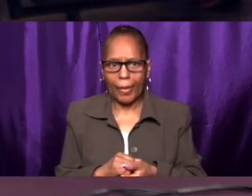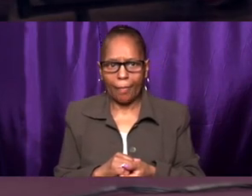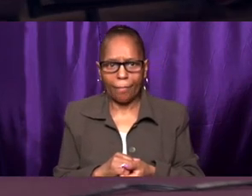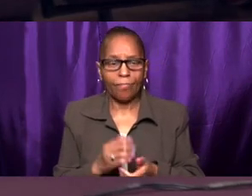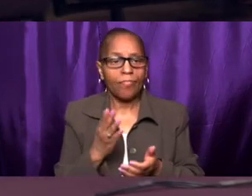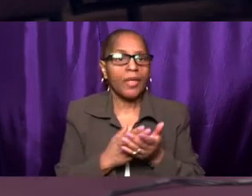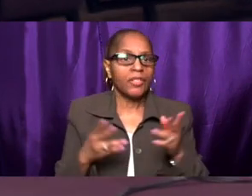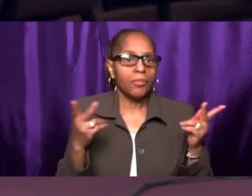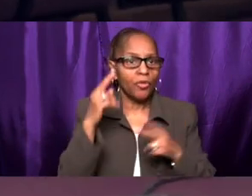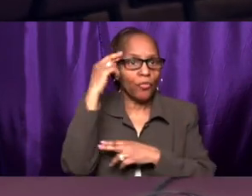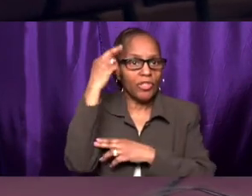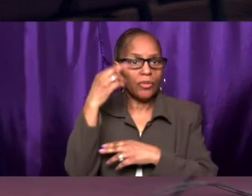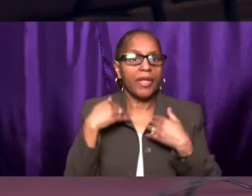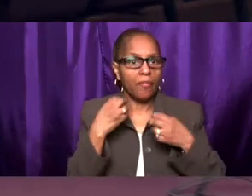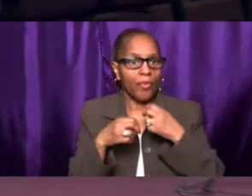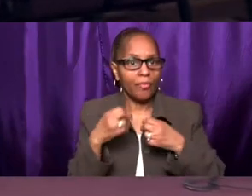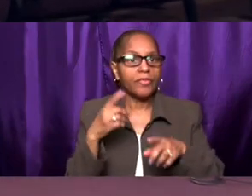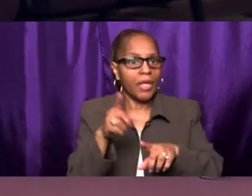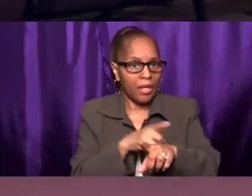Some of you, the reason you've been going through this so long